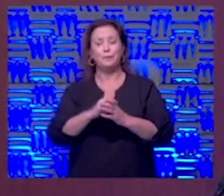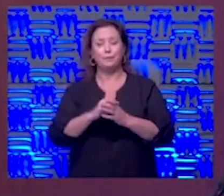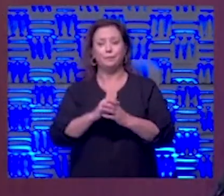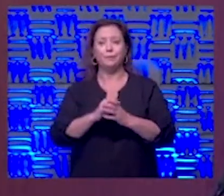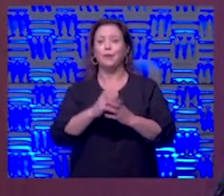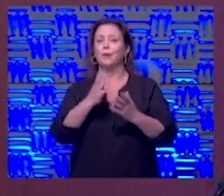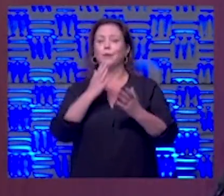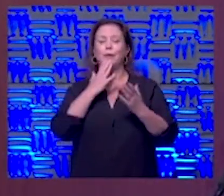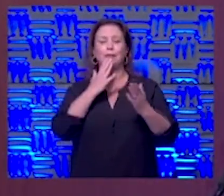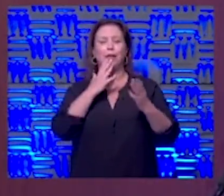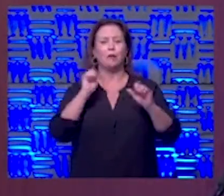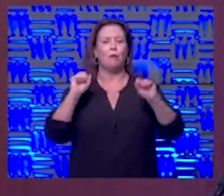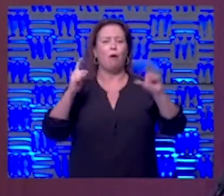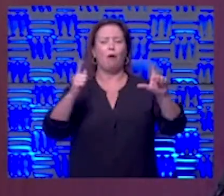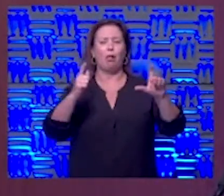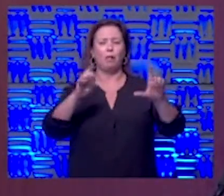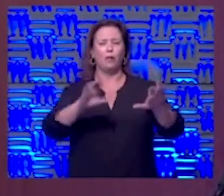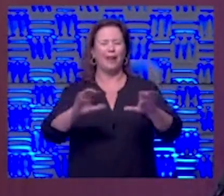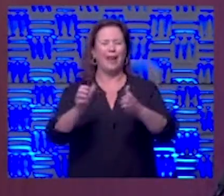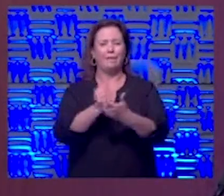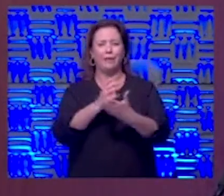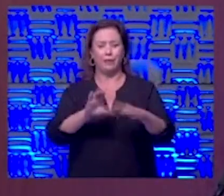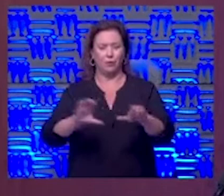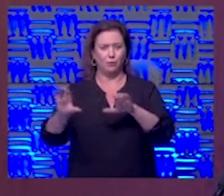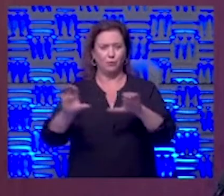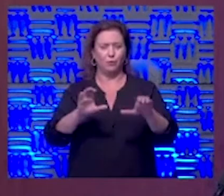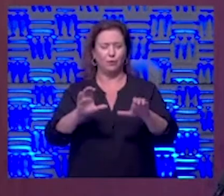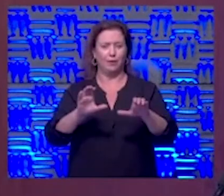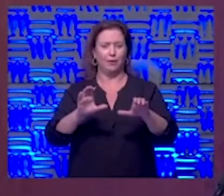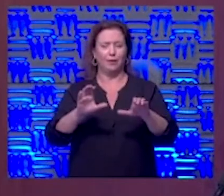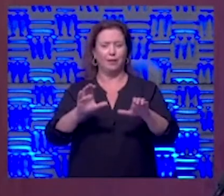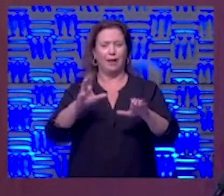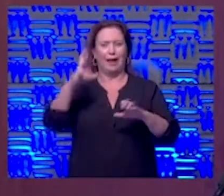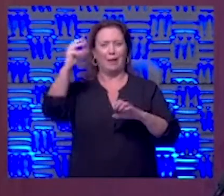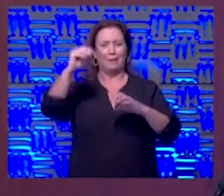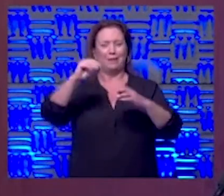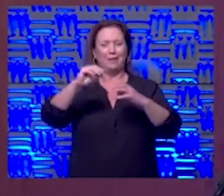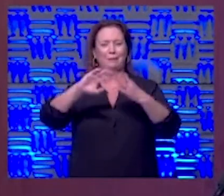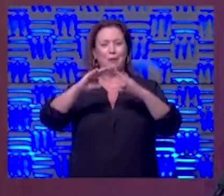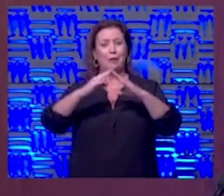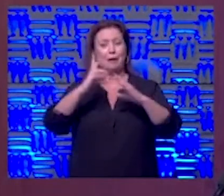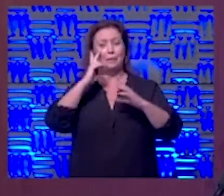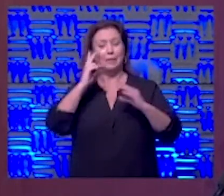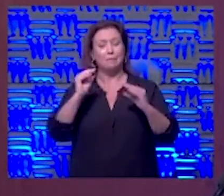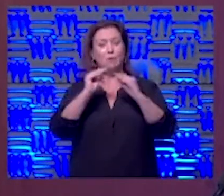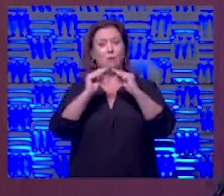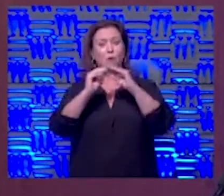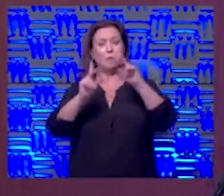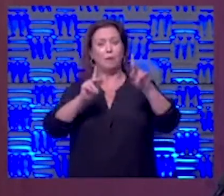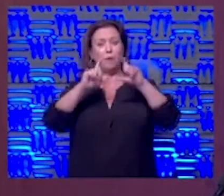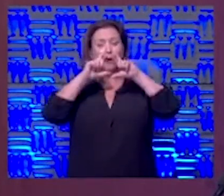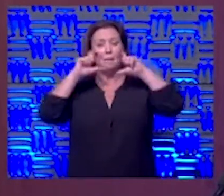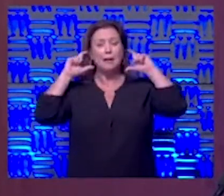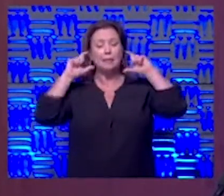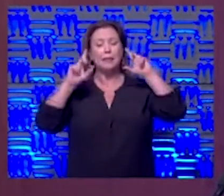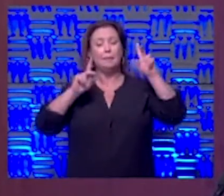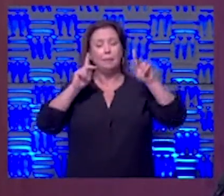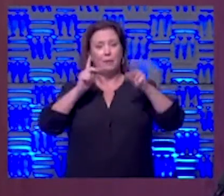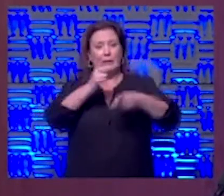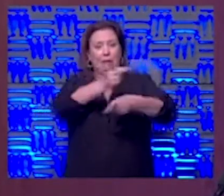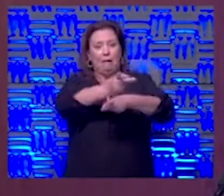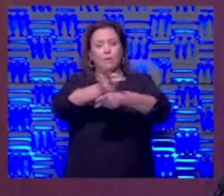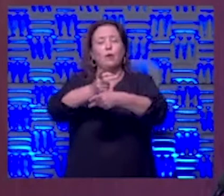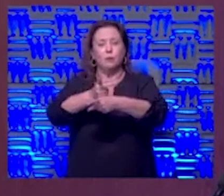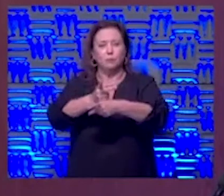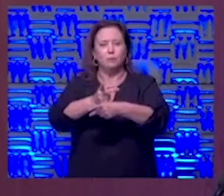are doing out there. We are all, it's amazing. I'm seeing more people wearing masks, more people really being careful, and I